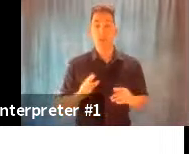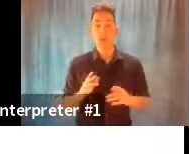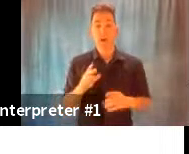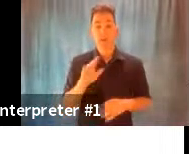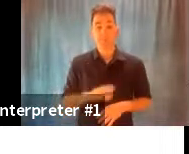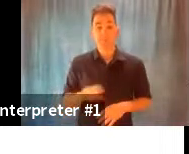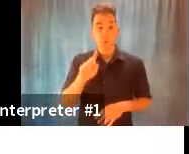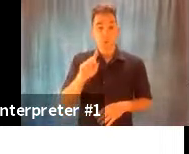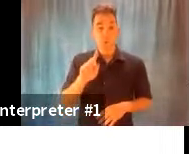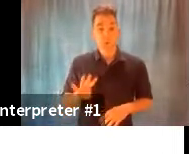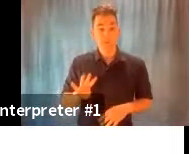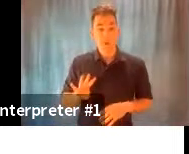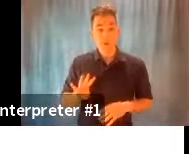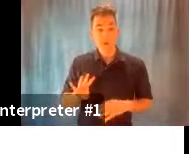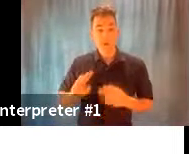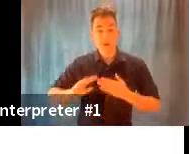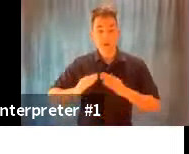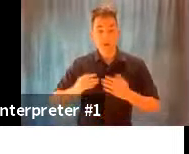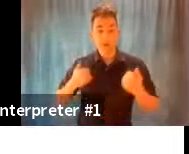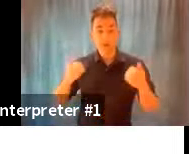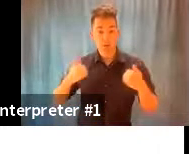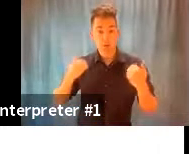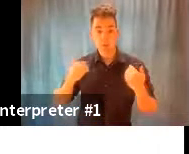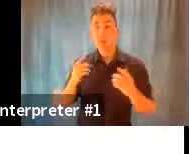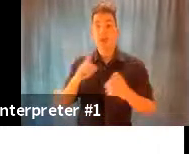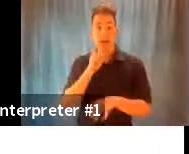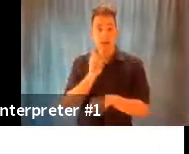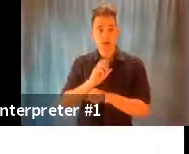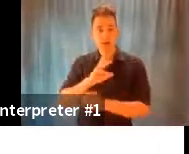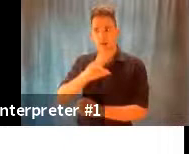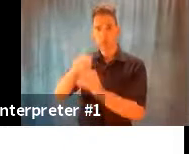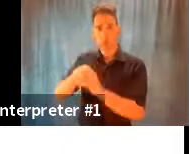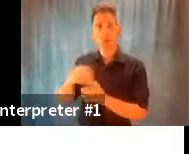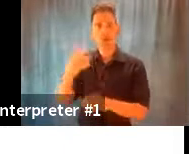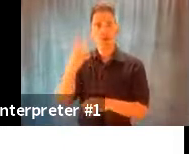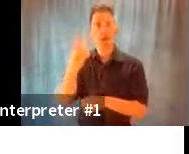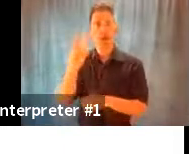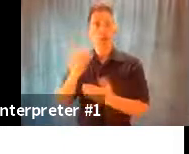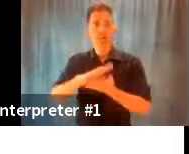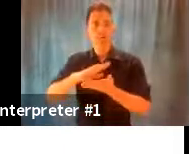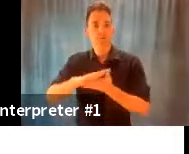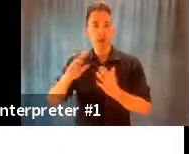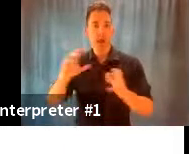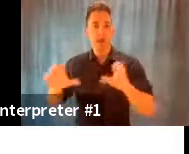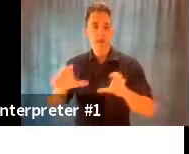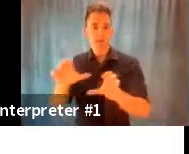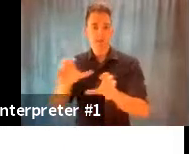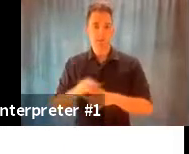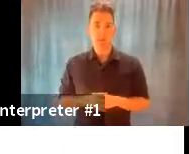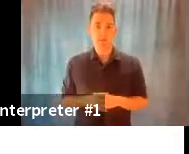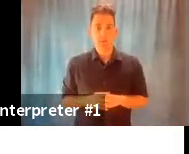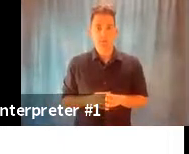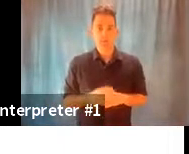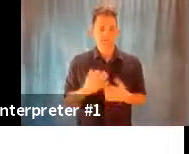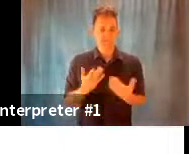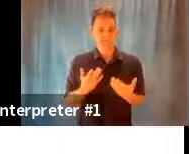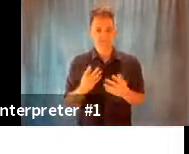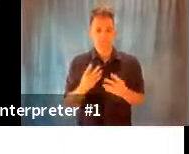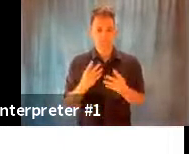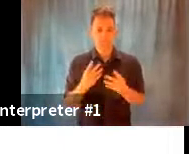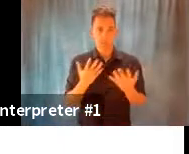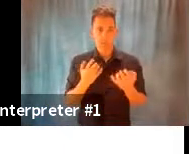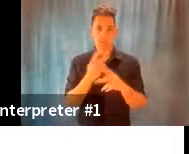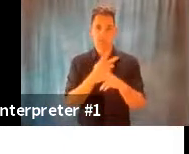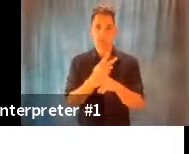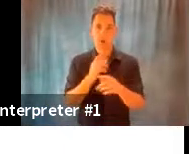in out-of-school programming. And so we need to figure out ways to engage our youth in other ways. And some of